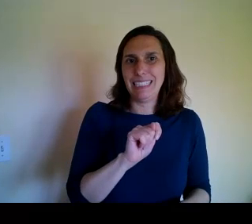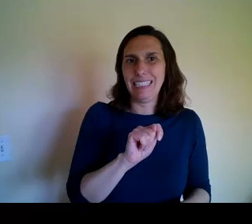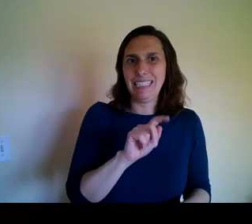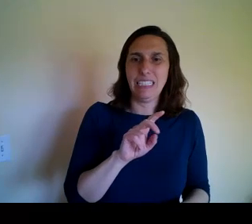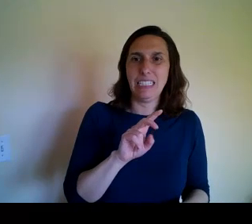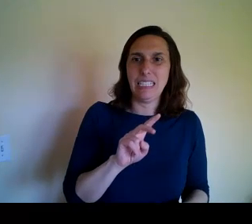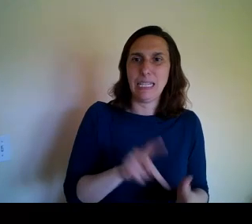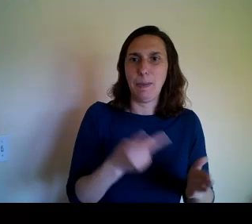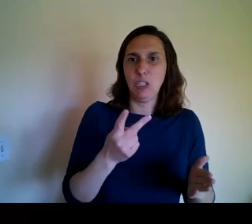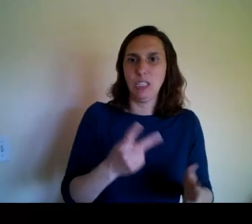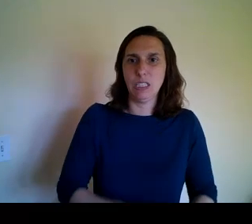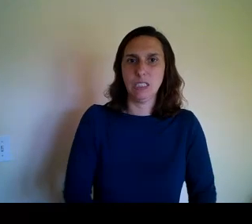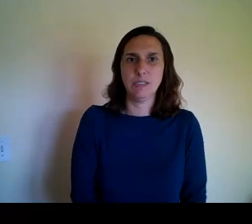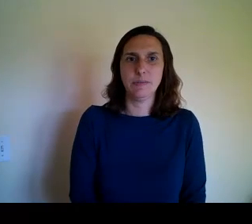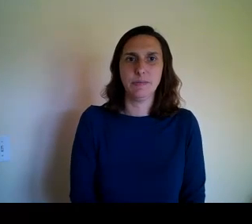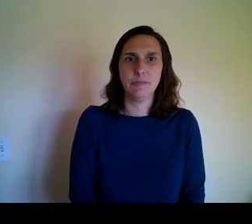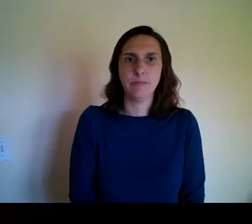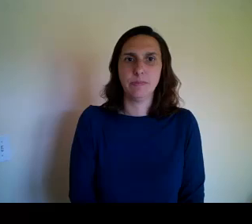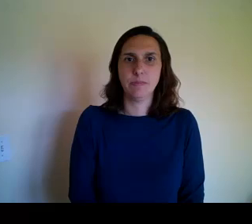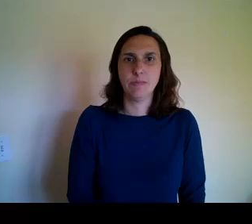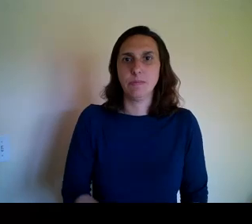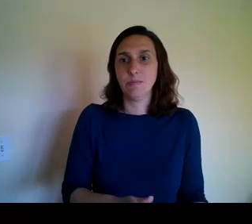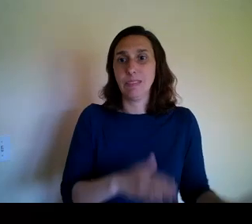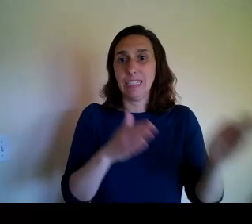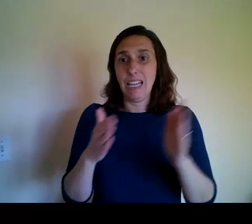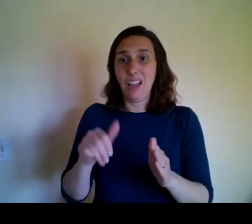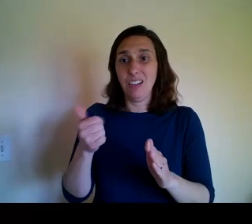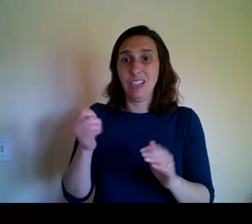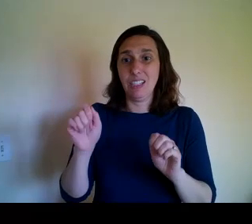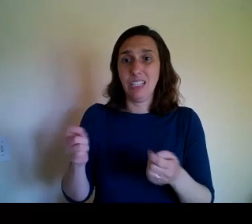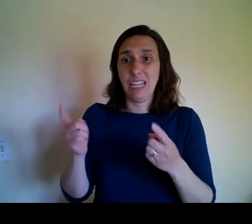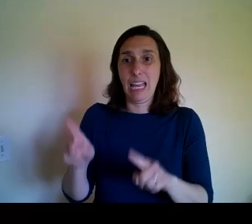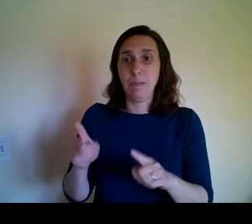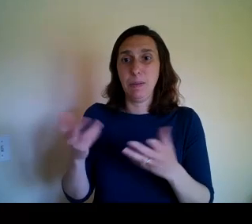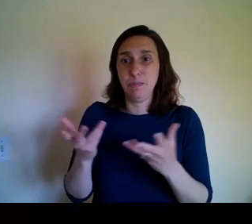time. Now the other thing that can happen